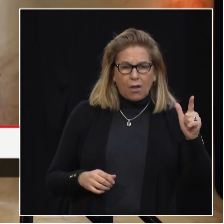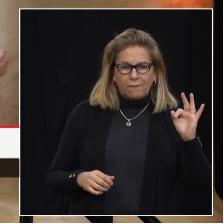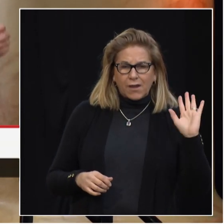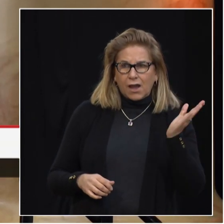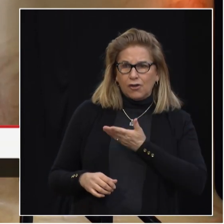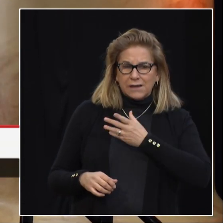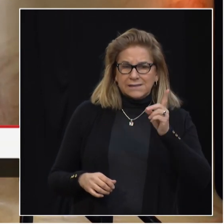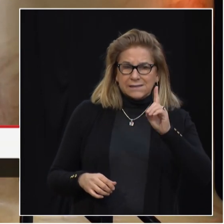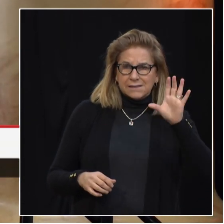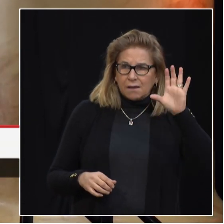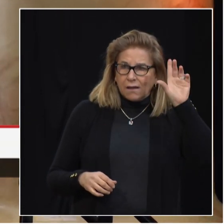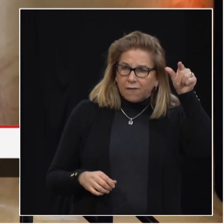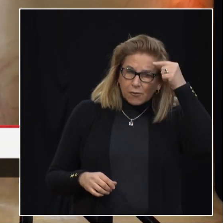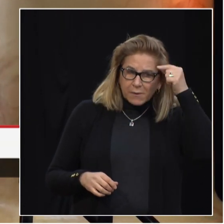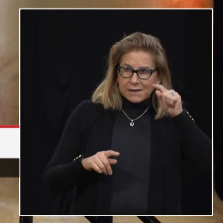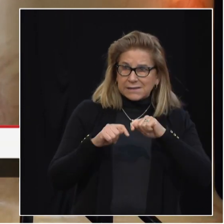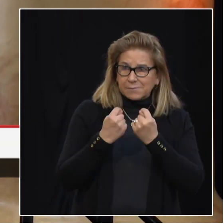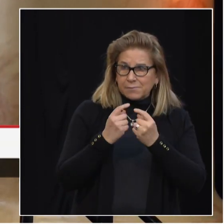applause.